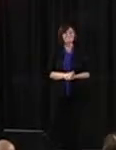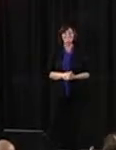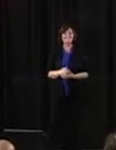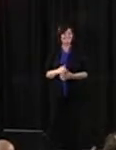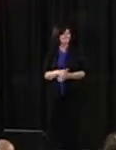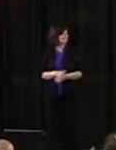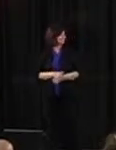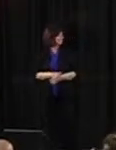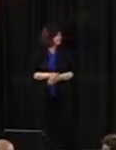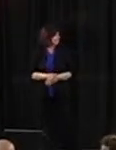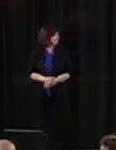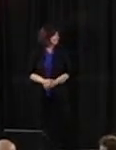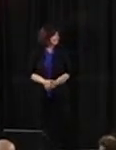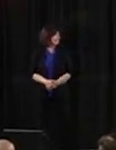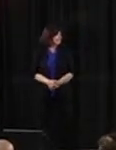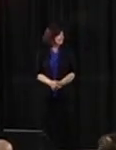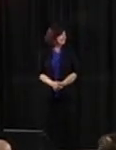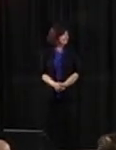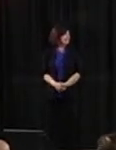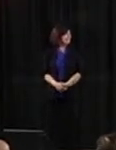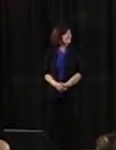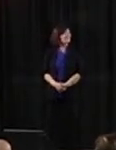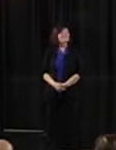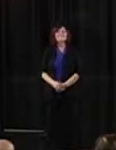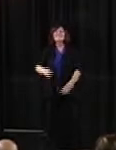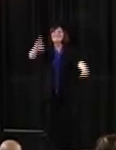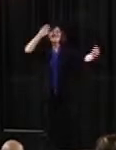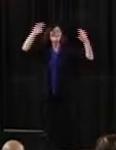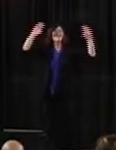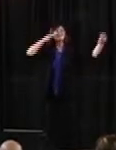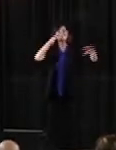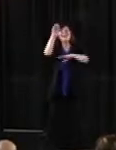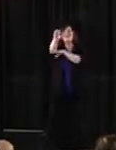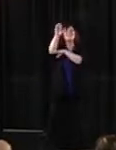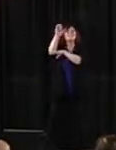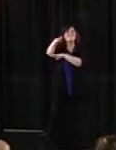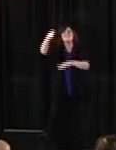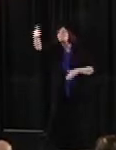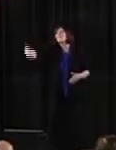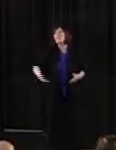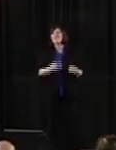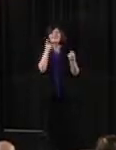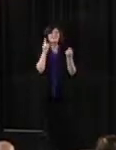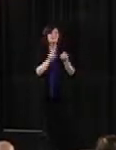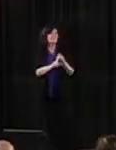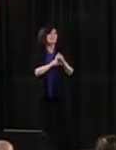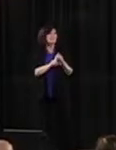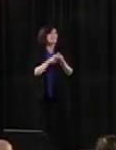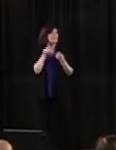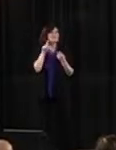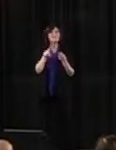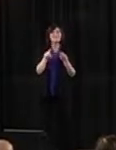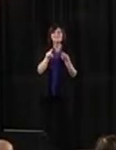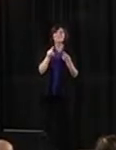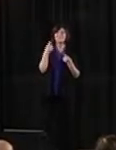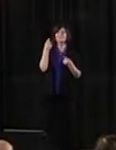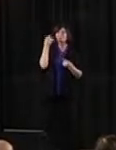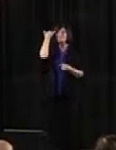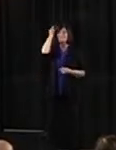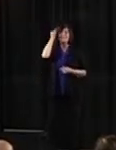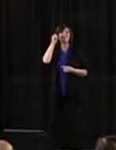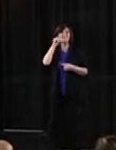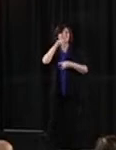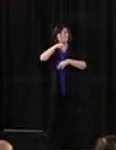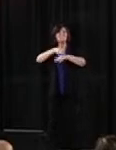We gotta move. Yeah. Hi, everybody. Good afternoon, and welcome to the AdPro Sports Fieldhouse, the Buffalo Bills